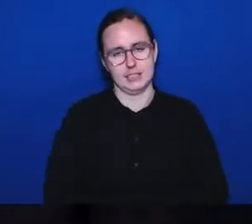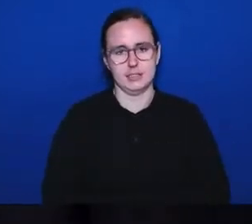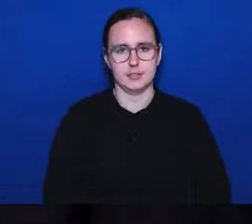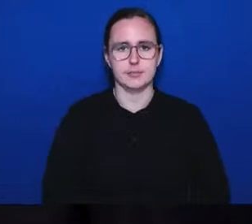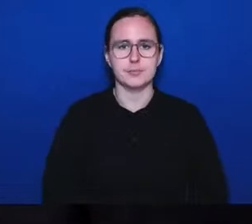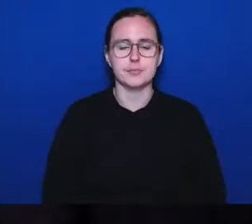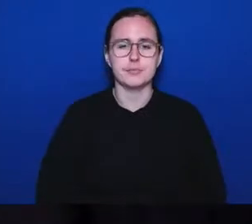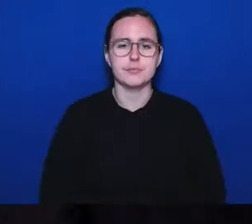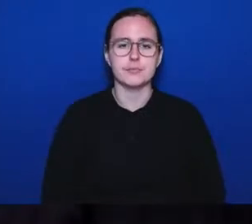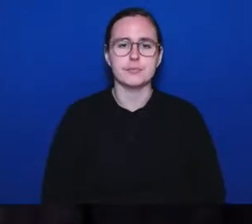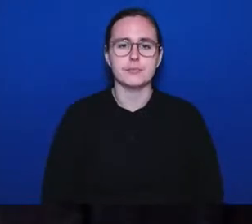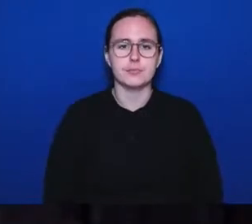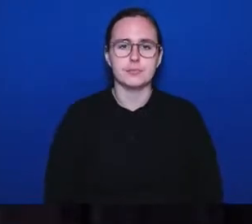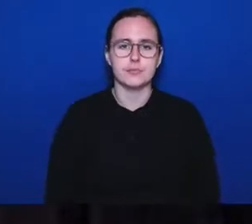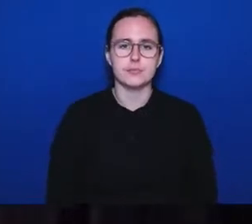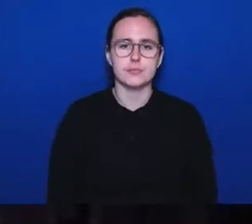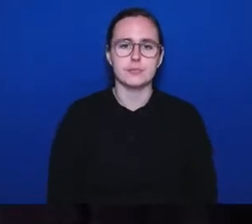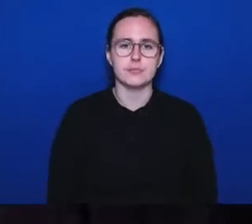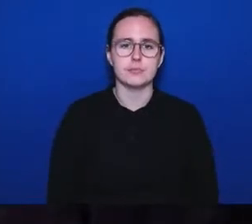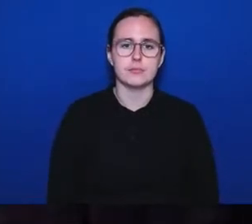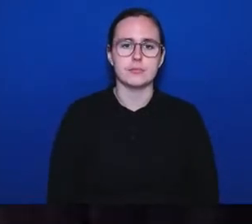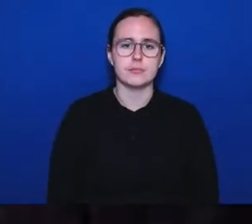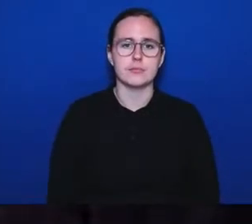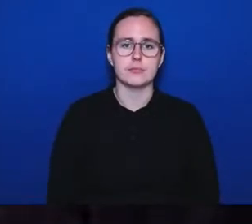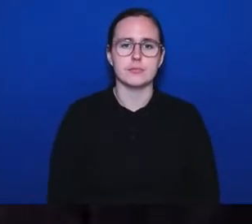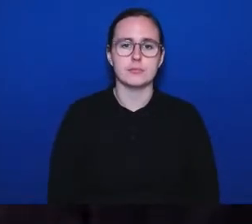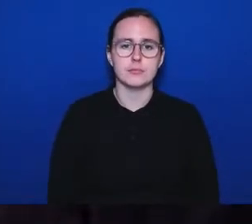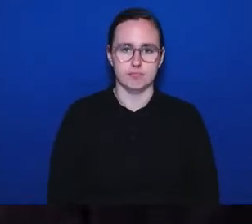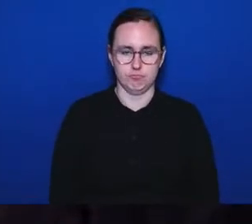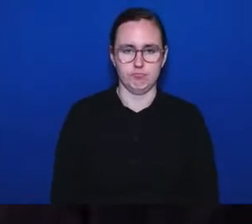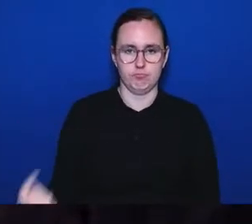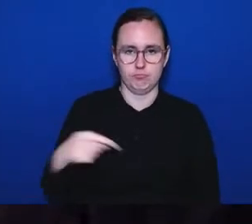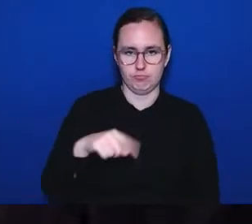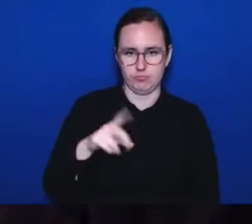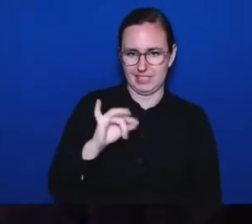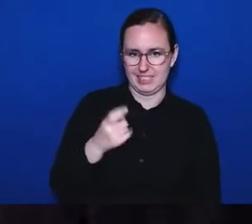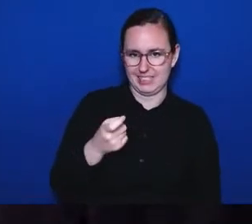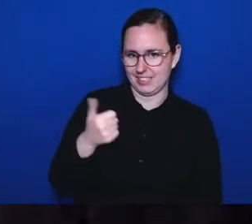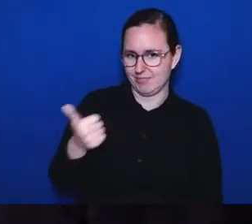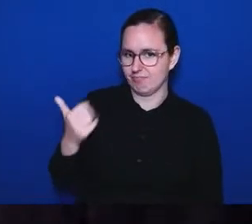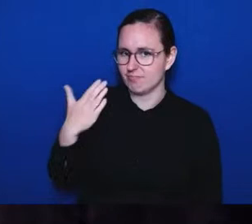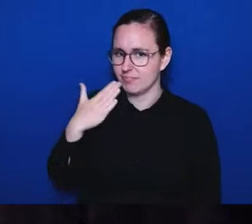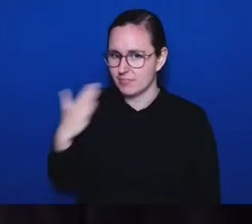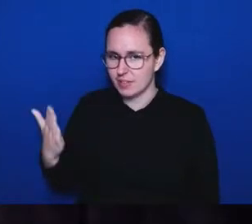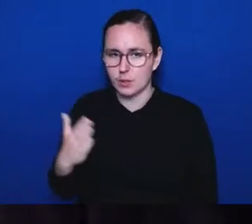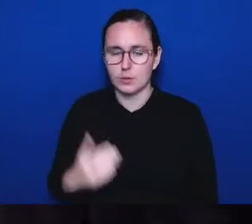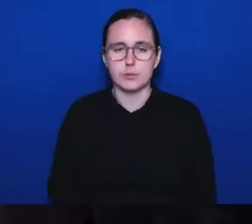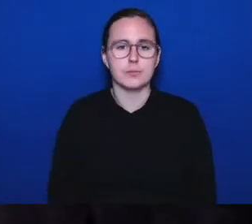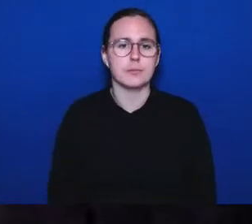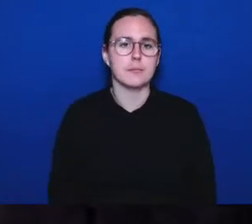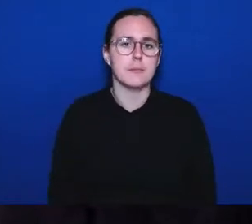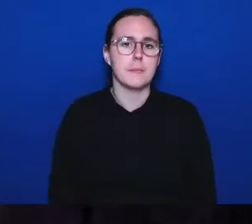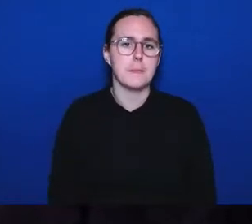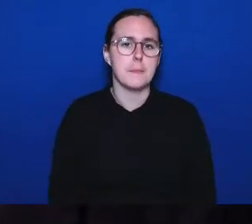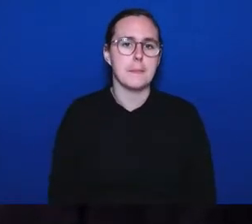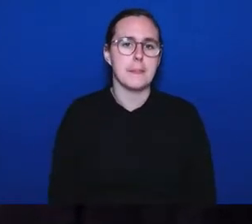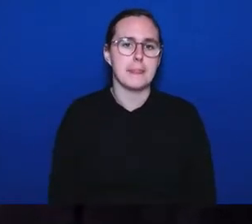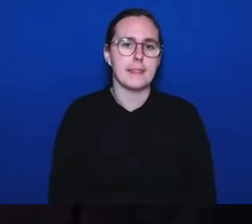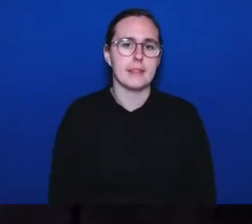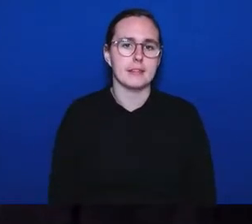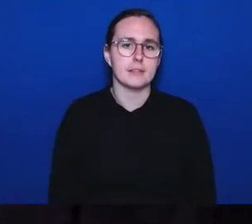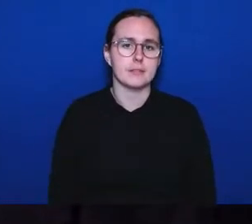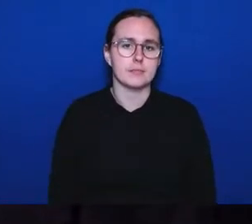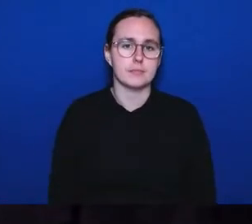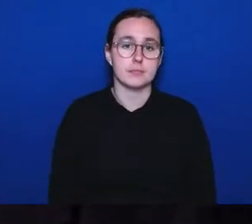And thank you very much, Dr. Dosanjh. I just want to say, you know, I think what we're doing today is both historic